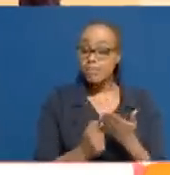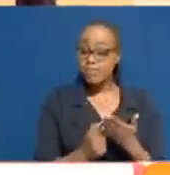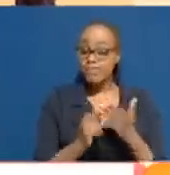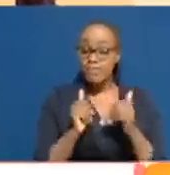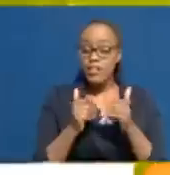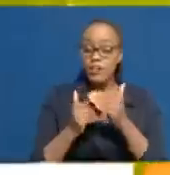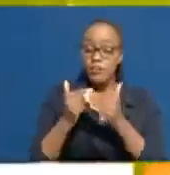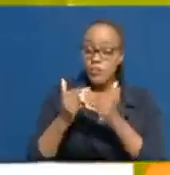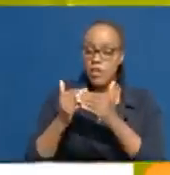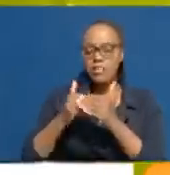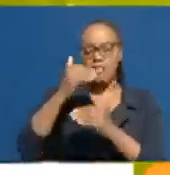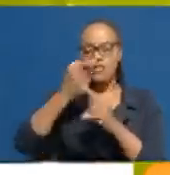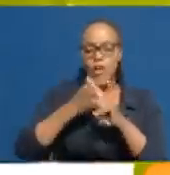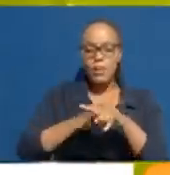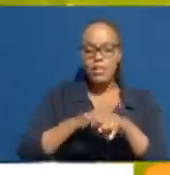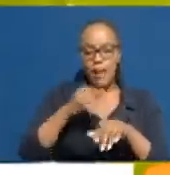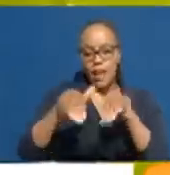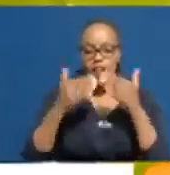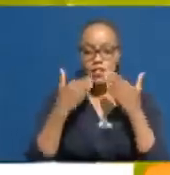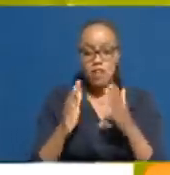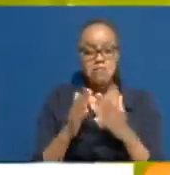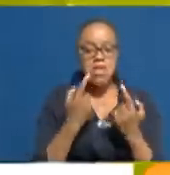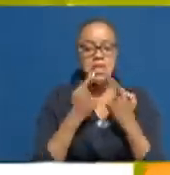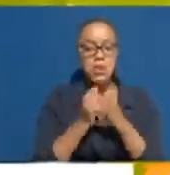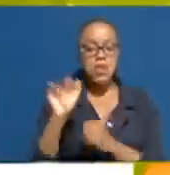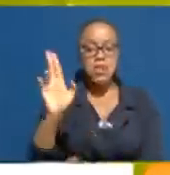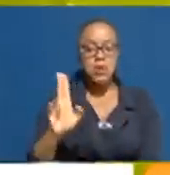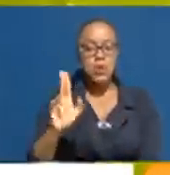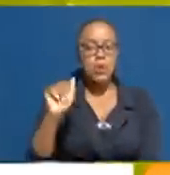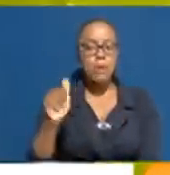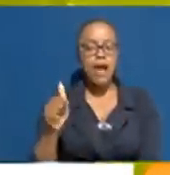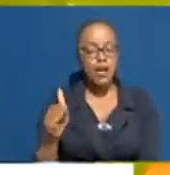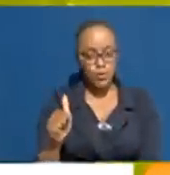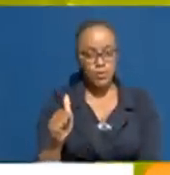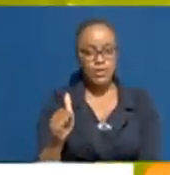former's election. I haven't talked to Uhuru Kenyatta,